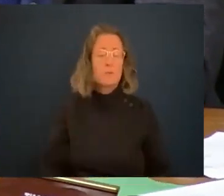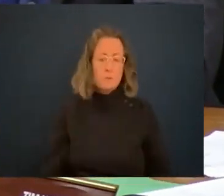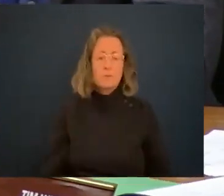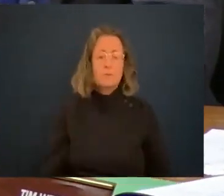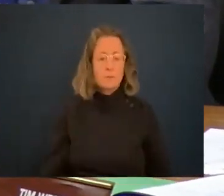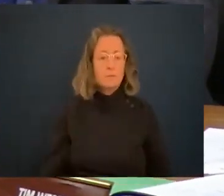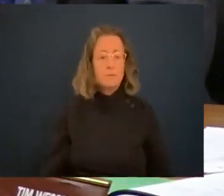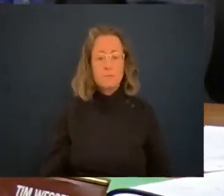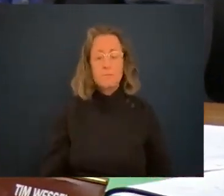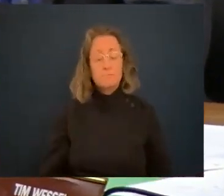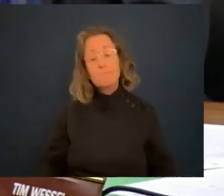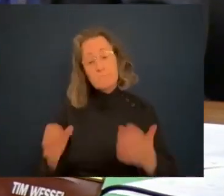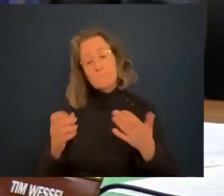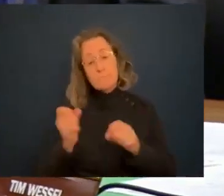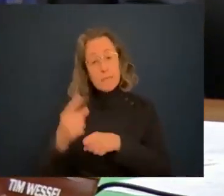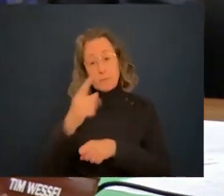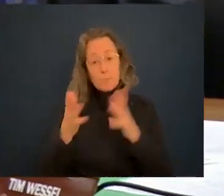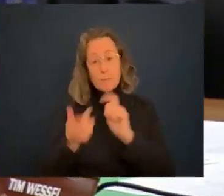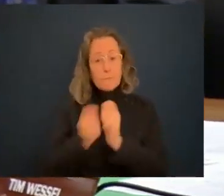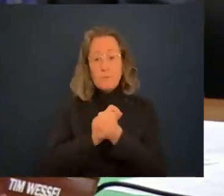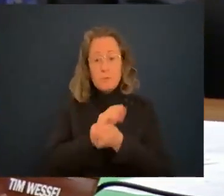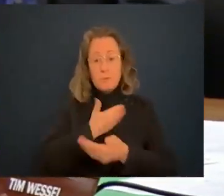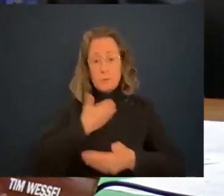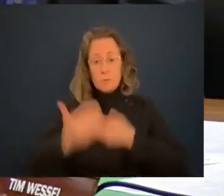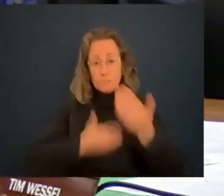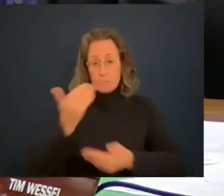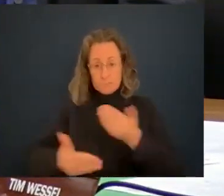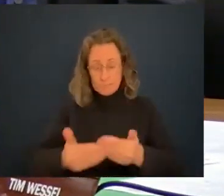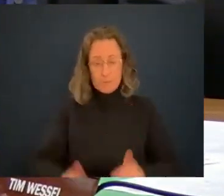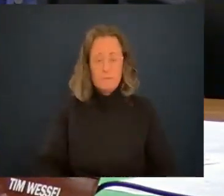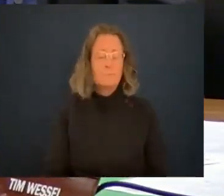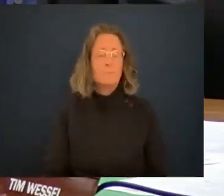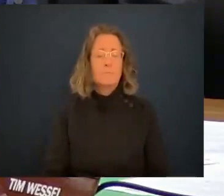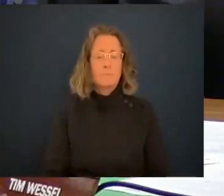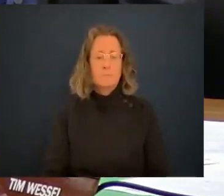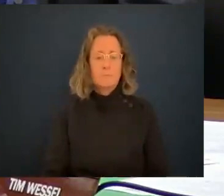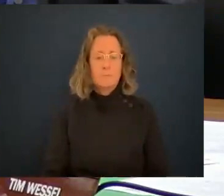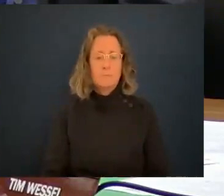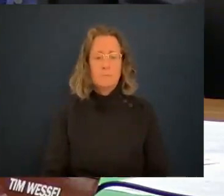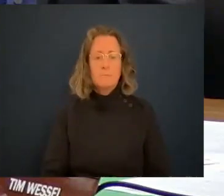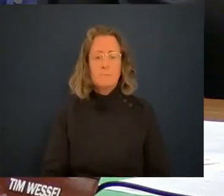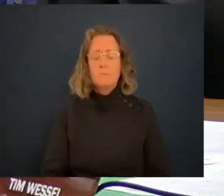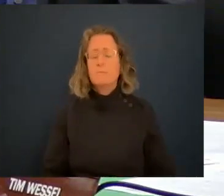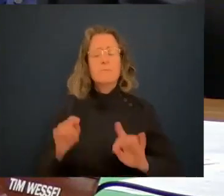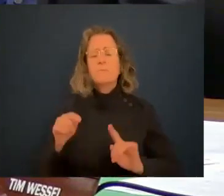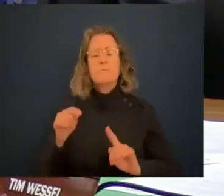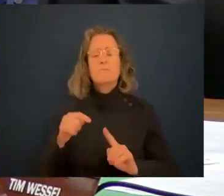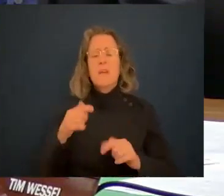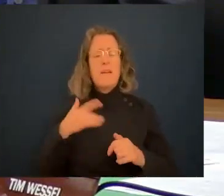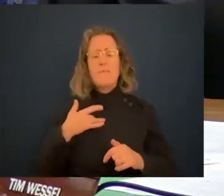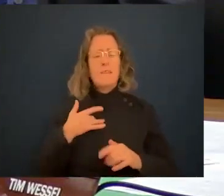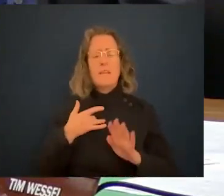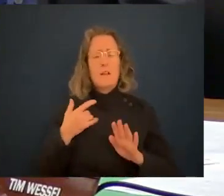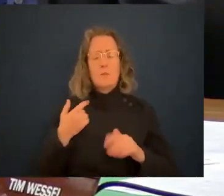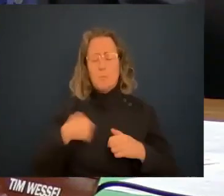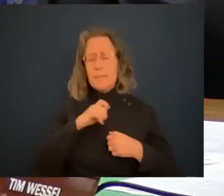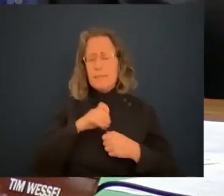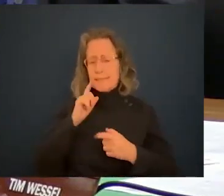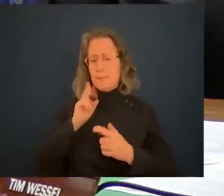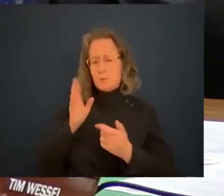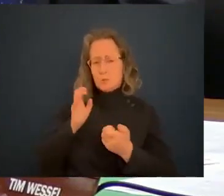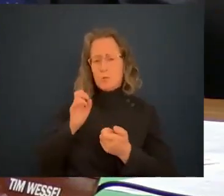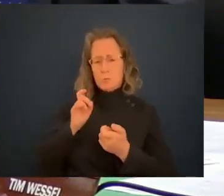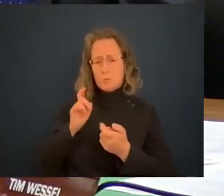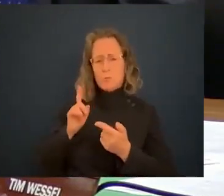think about that for next year sport um I think that we are basically at a place where we can uh give some direction I can hear from